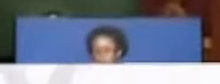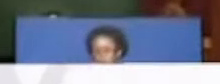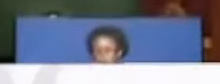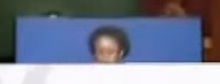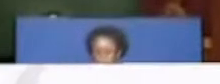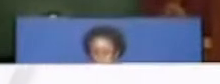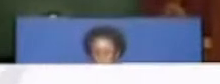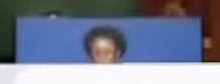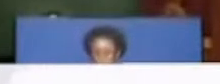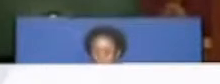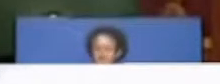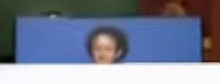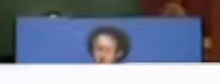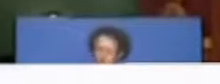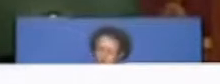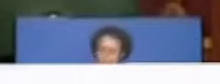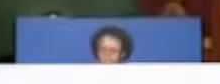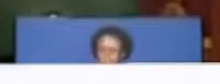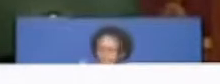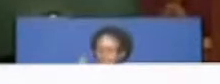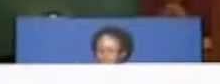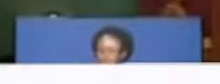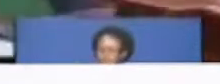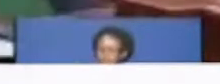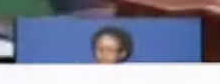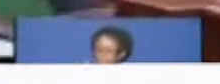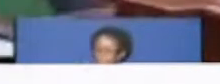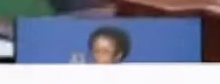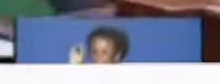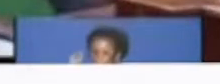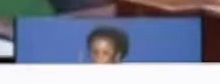an 8.4% growth rate.